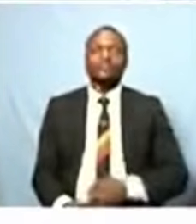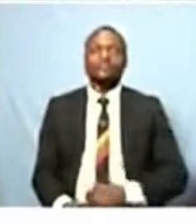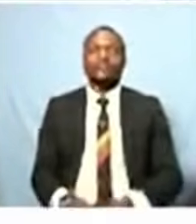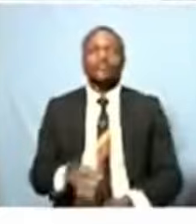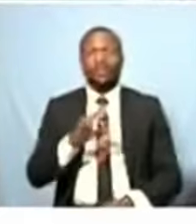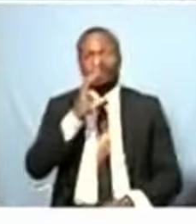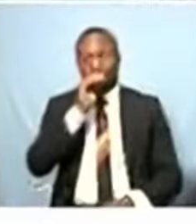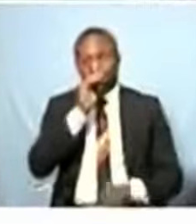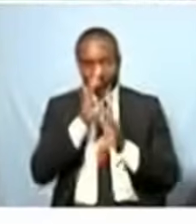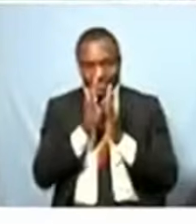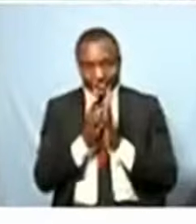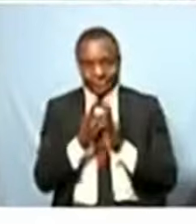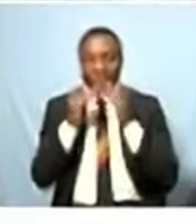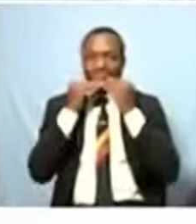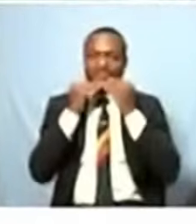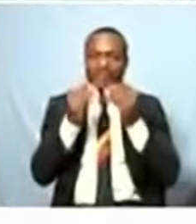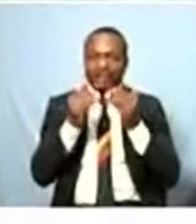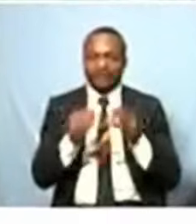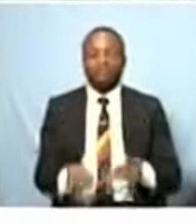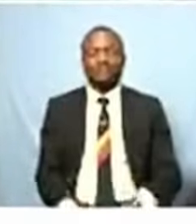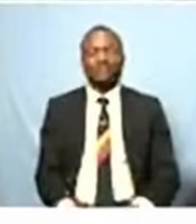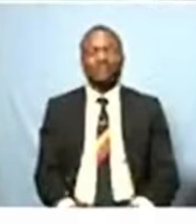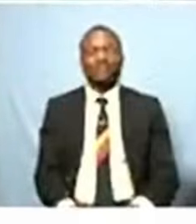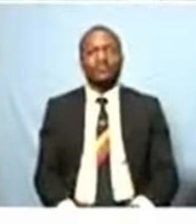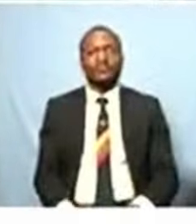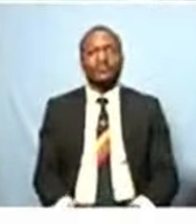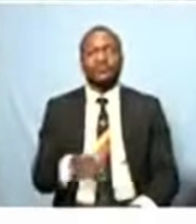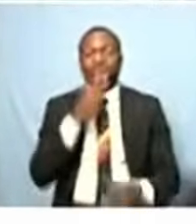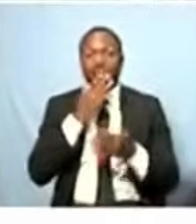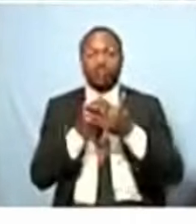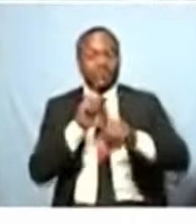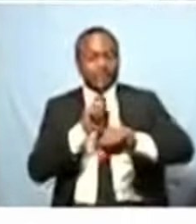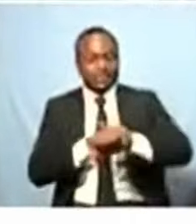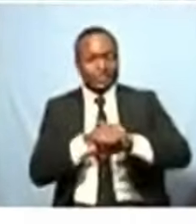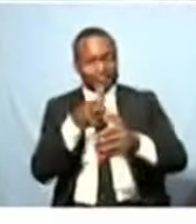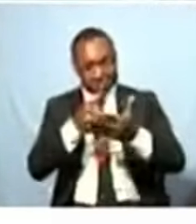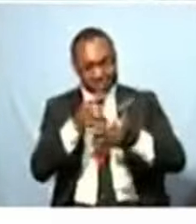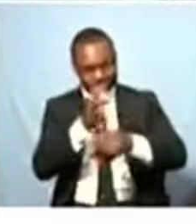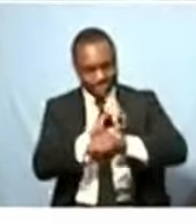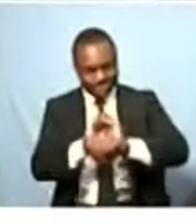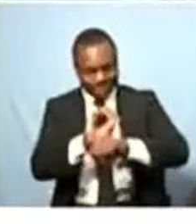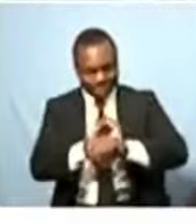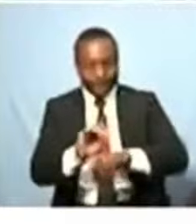Madam Speaker, thank you very much one more time for this opportunity.